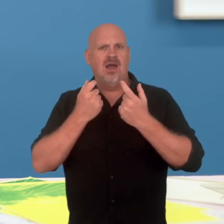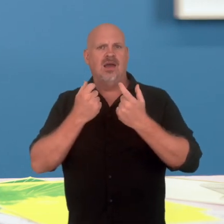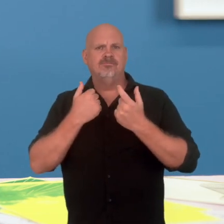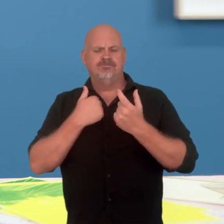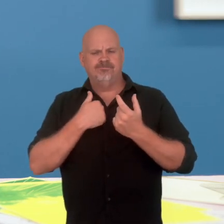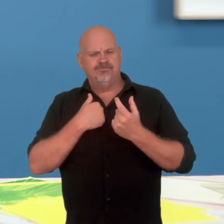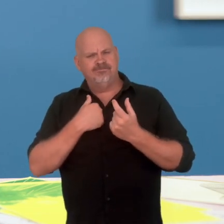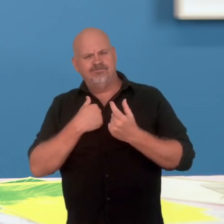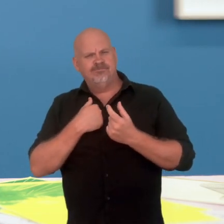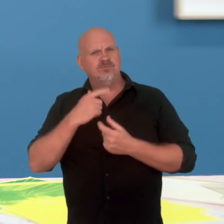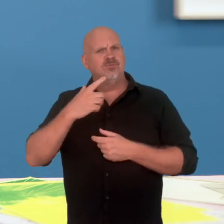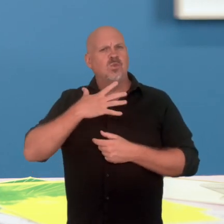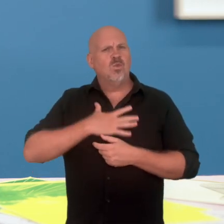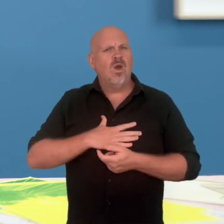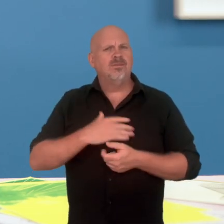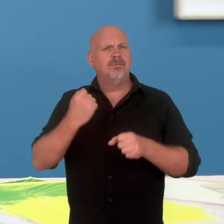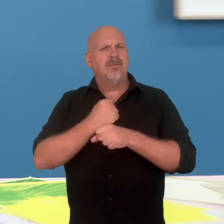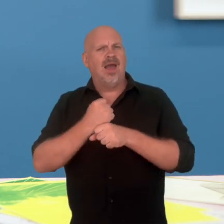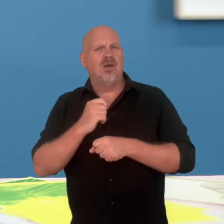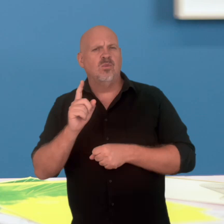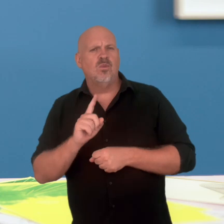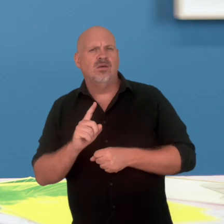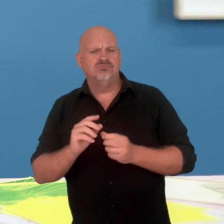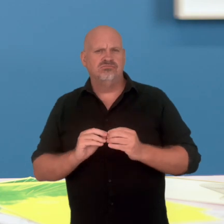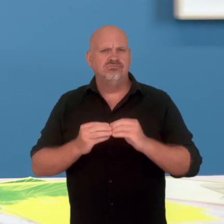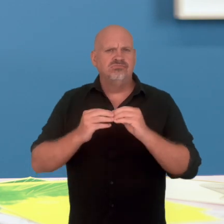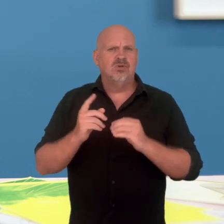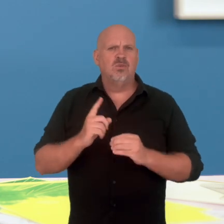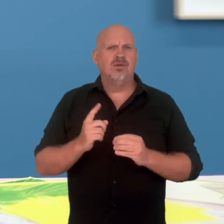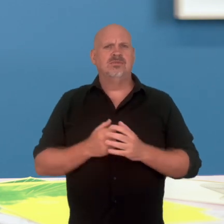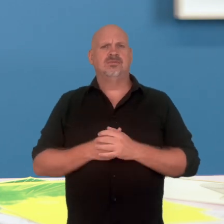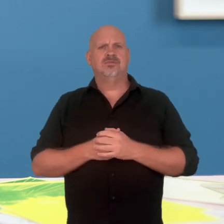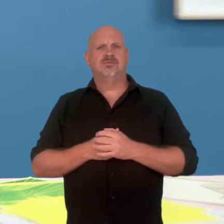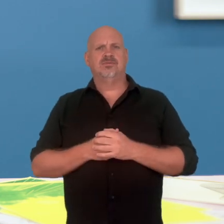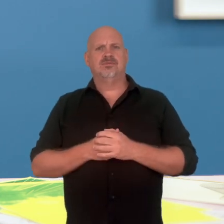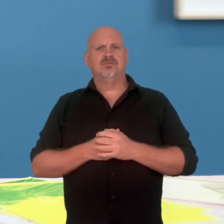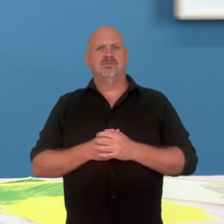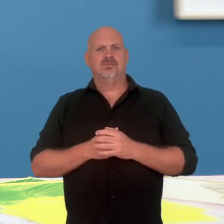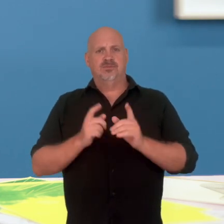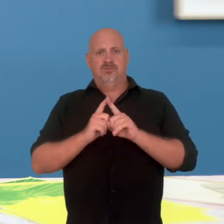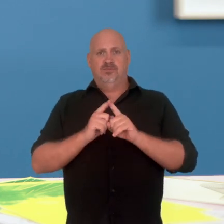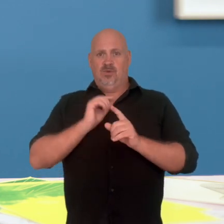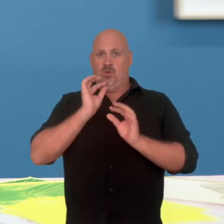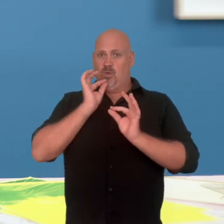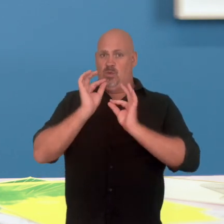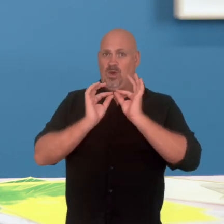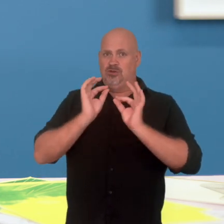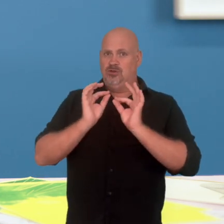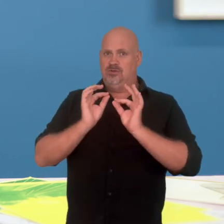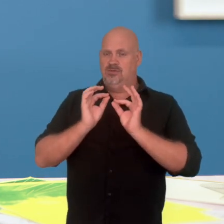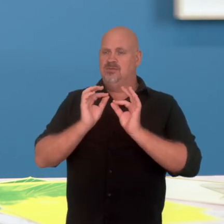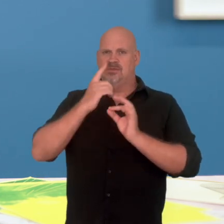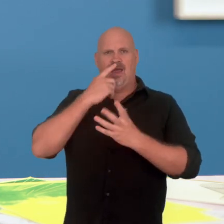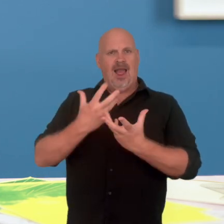we want to make. And also when we're looking at art, these questions can help us too.